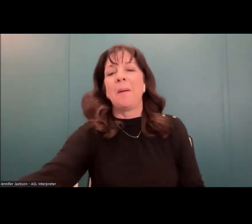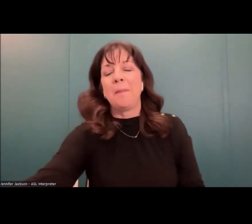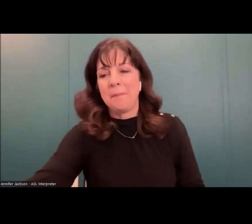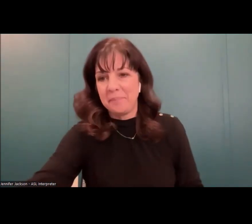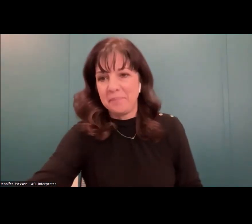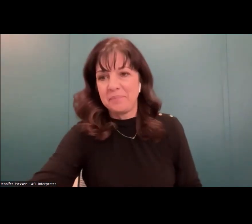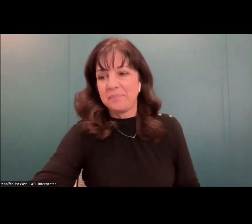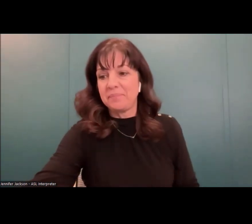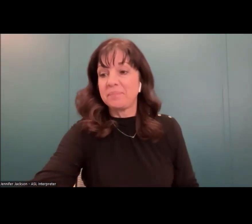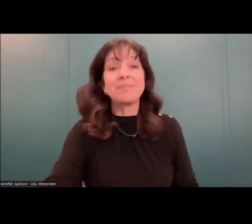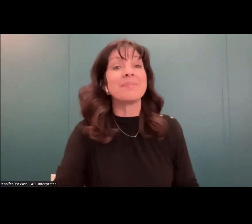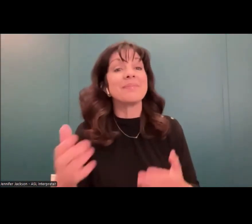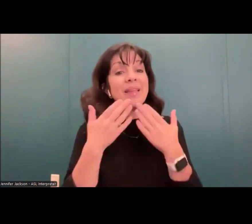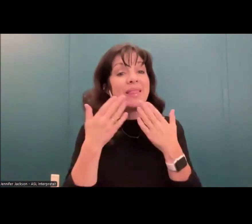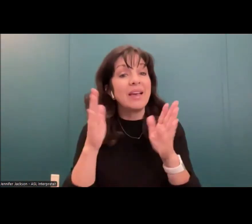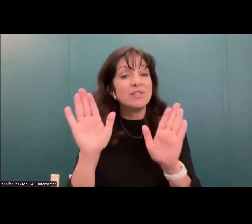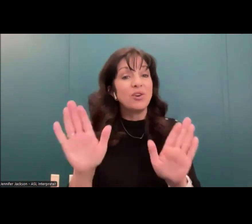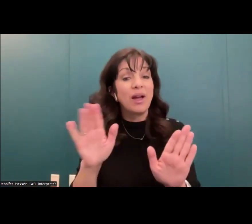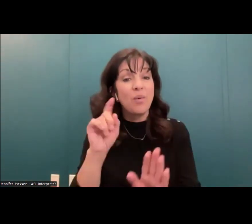So thanks. Great question.